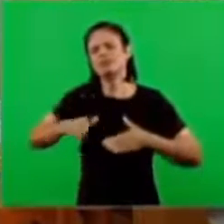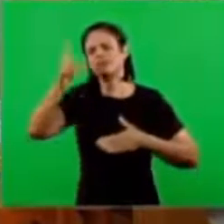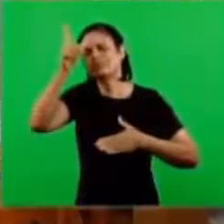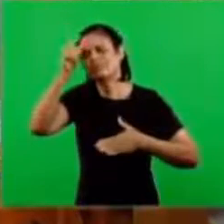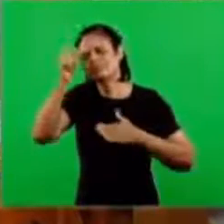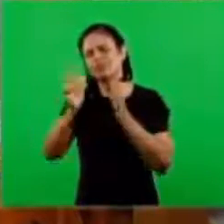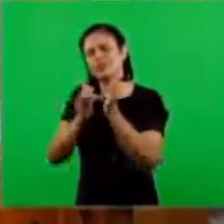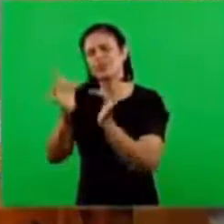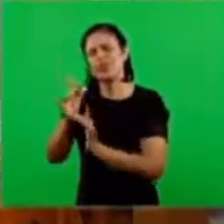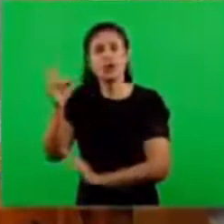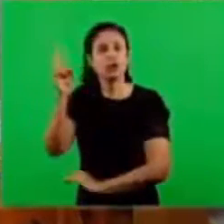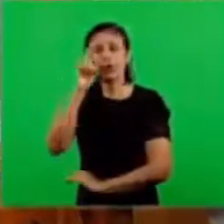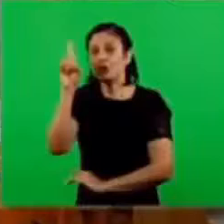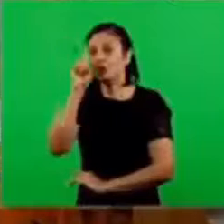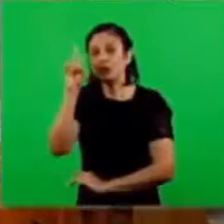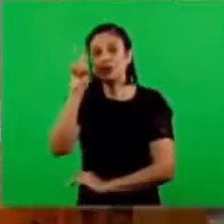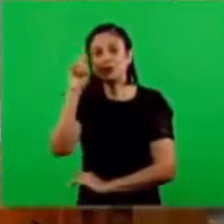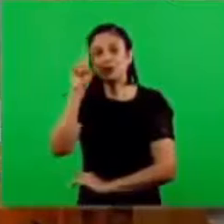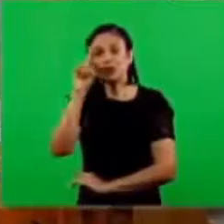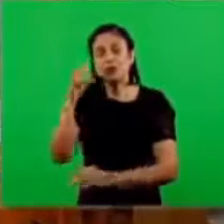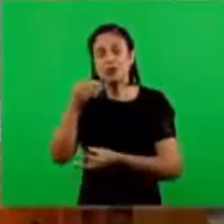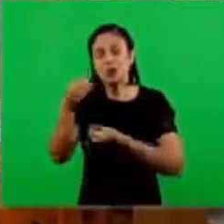day, because we rest